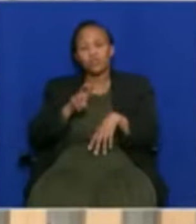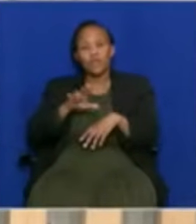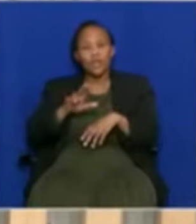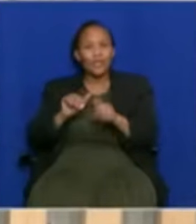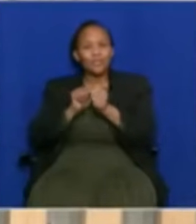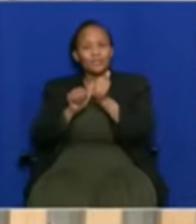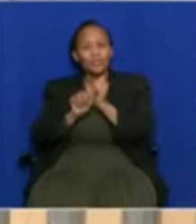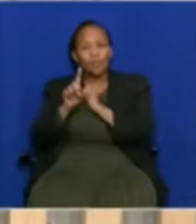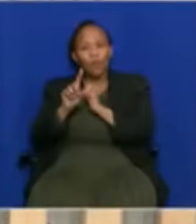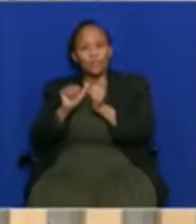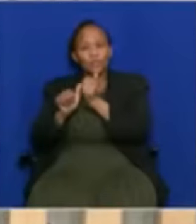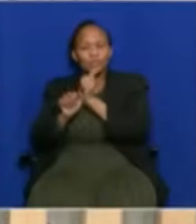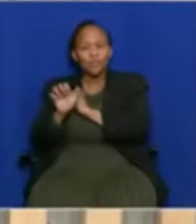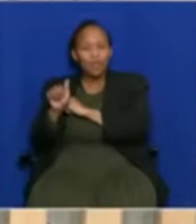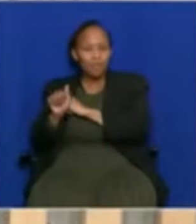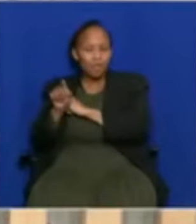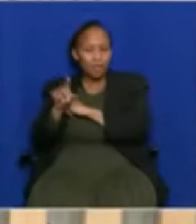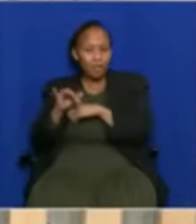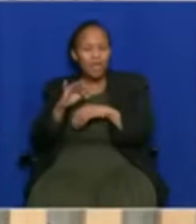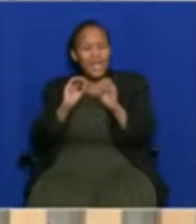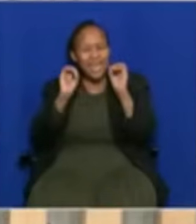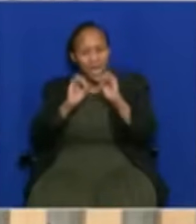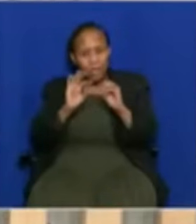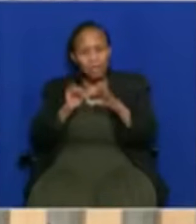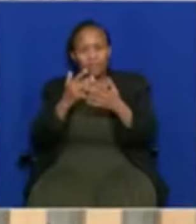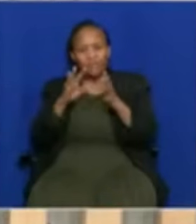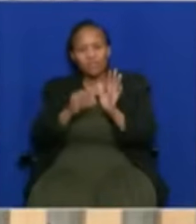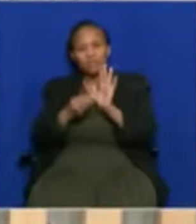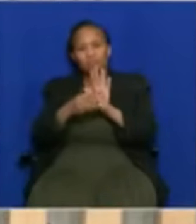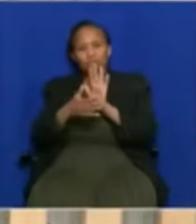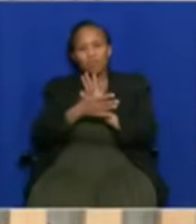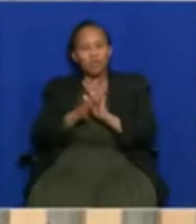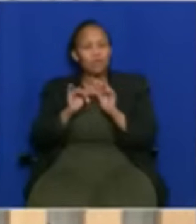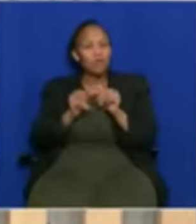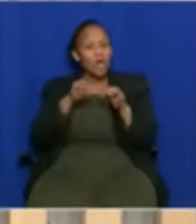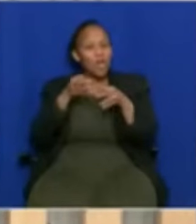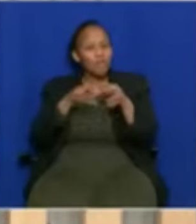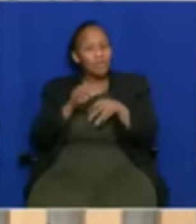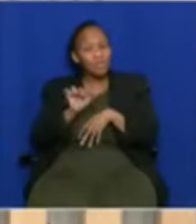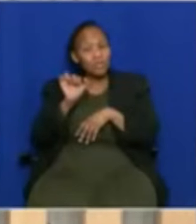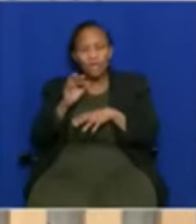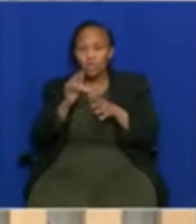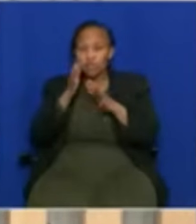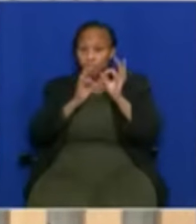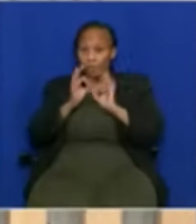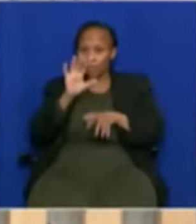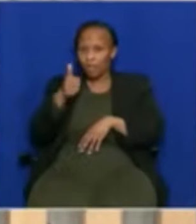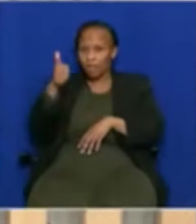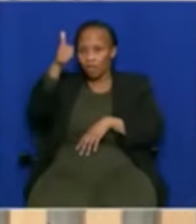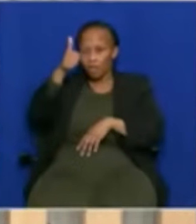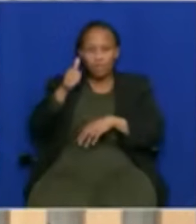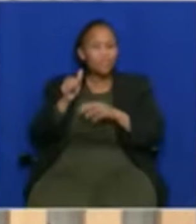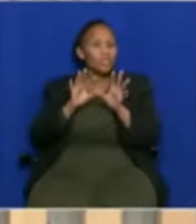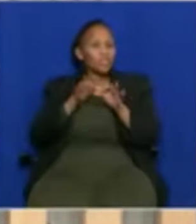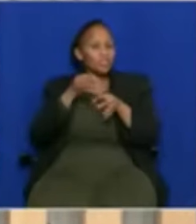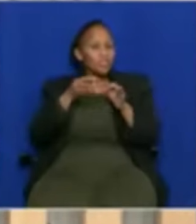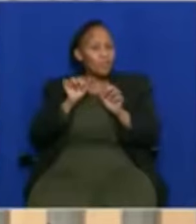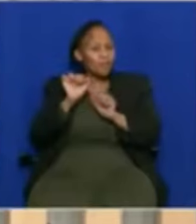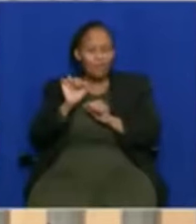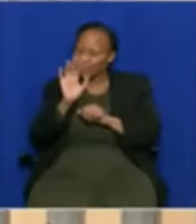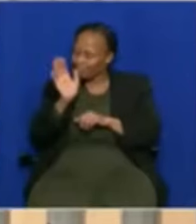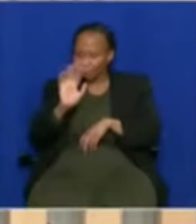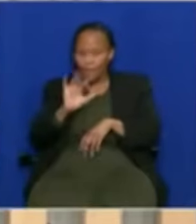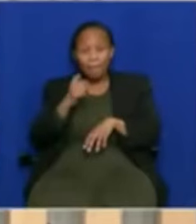them include the chief's briefing. So don't tell me about chief's briefing. So I need you only, and if